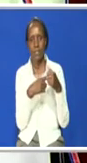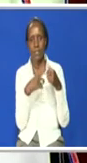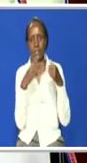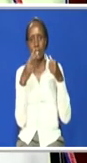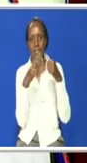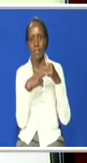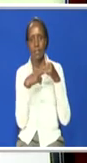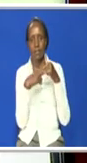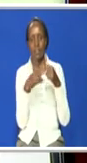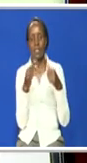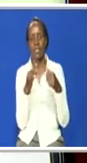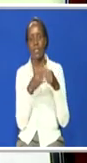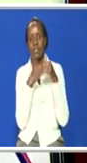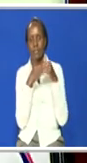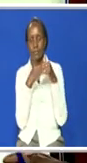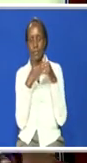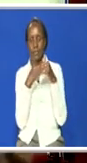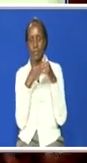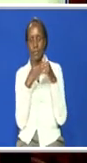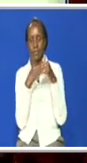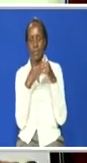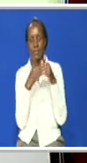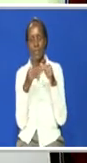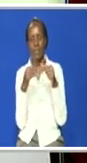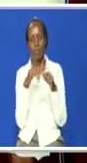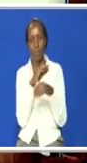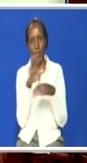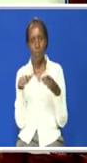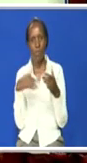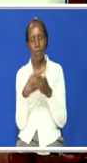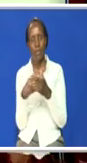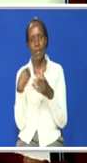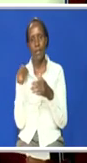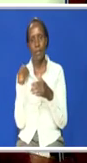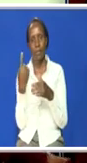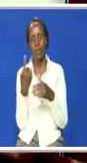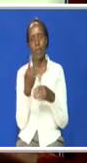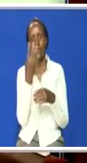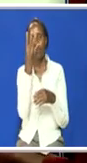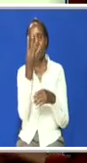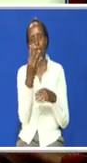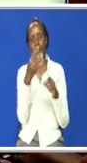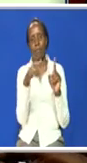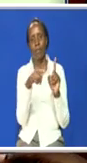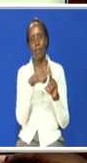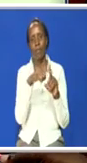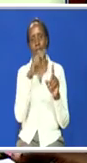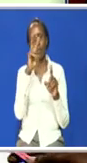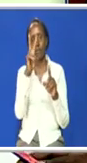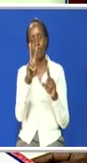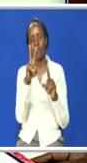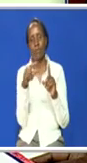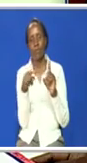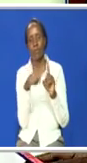7, 8. The total number of 4 plus 2